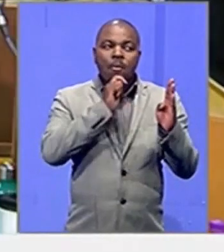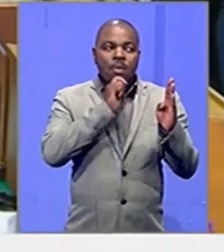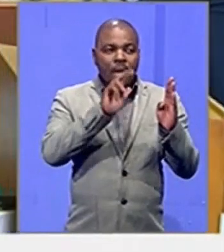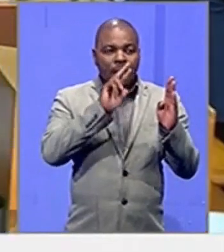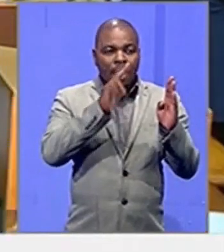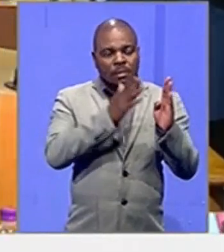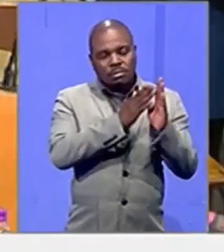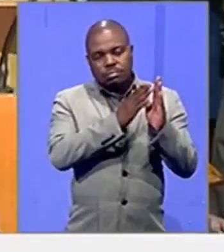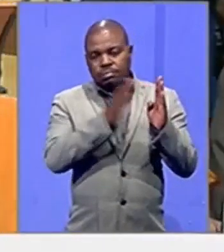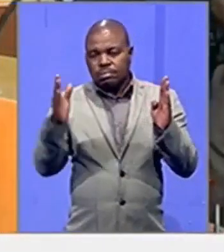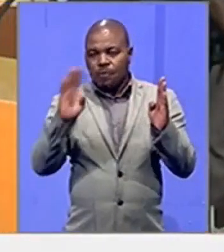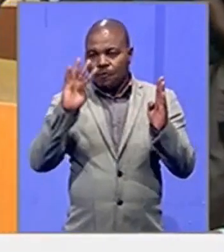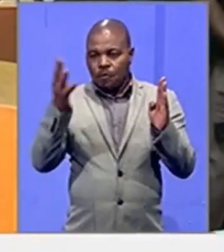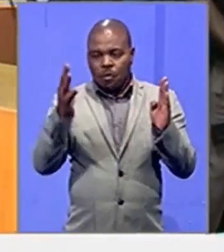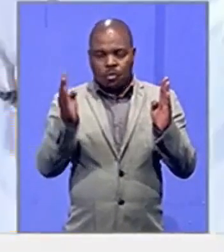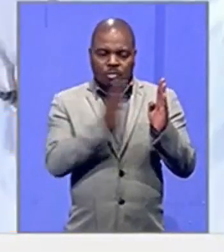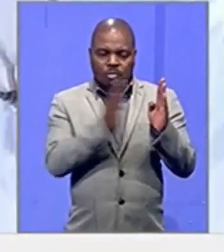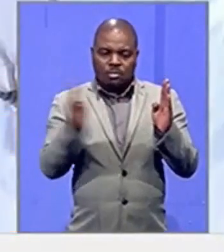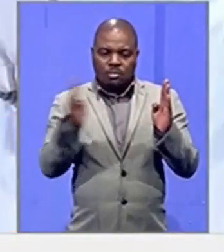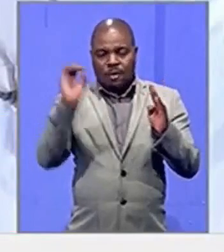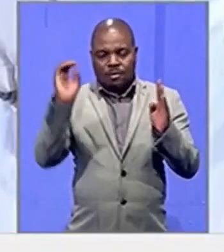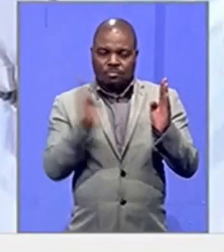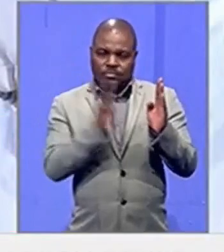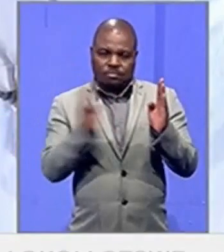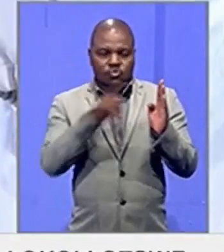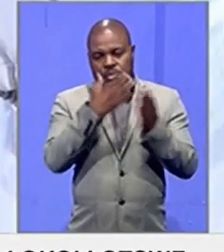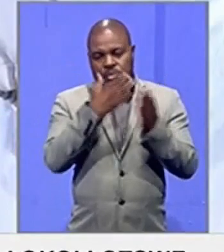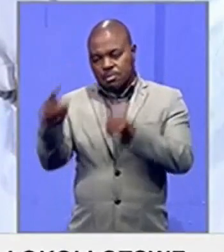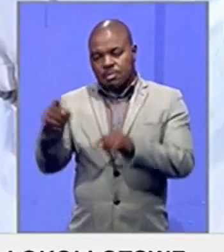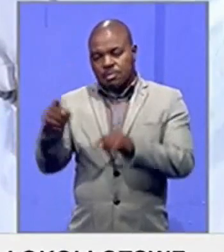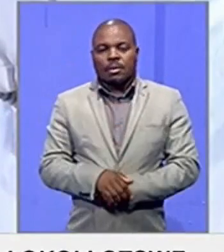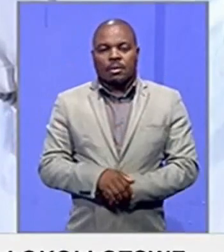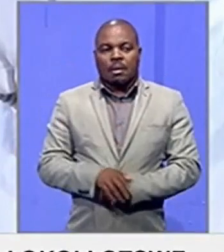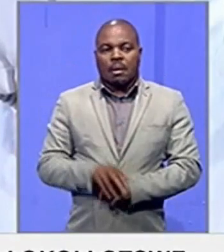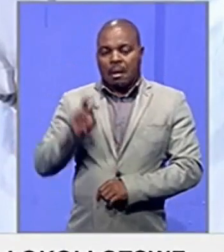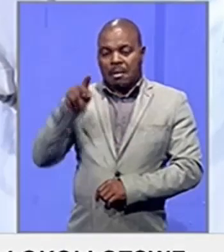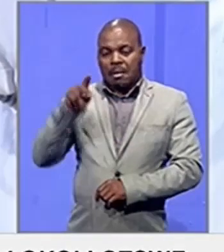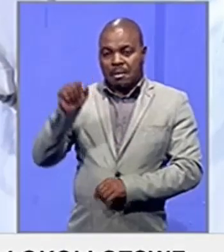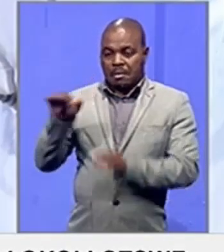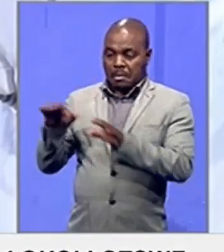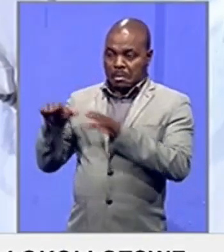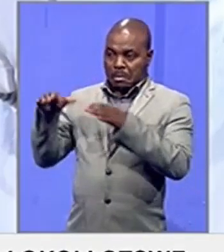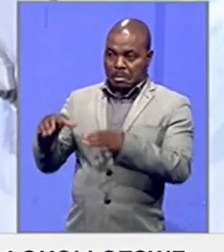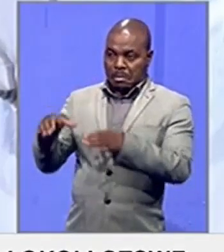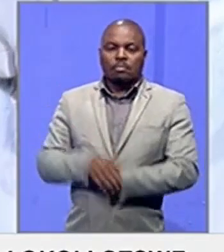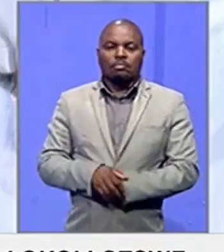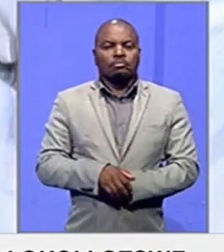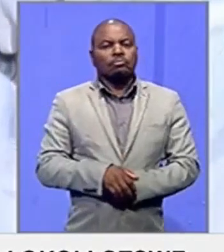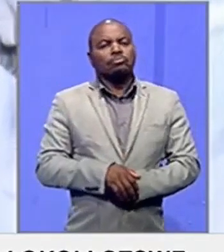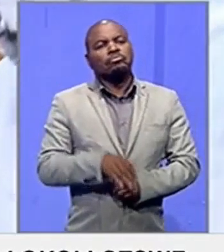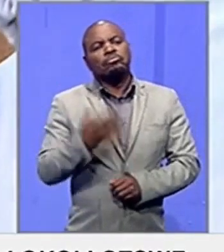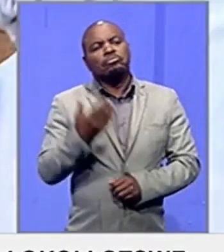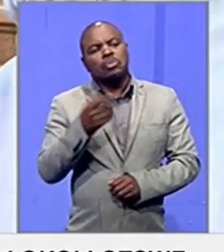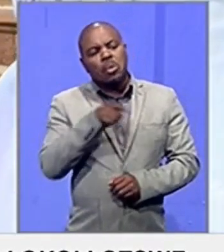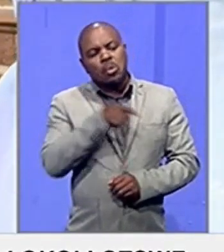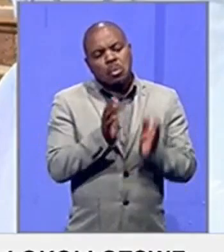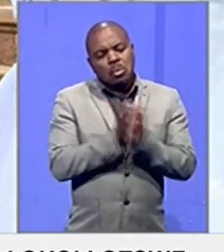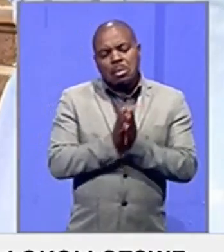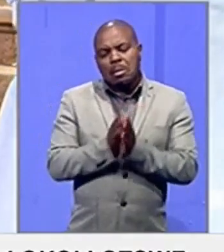and 4 in the afternoon. Bothati jwa bosetšhaba jwa bosekisi ga bo nna kgatlhanong le kopo ya beili